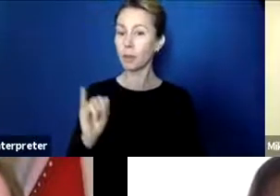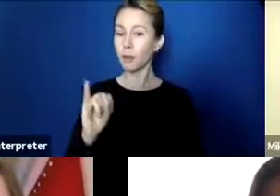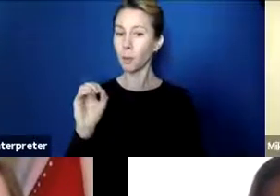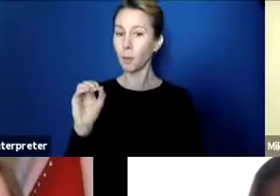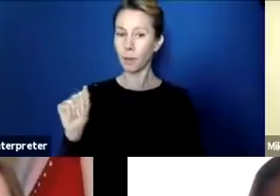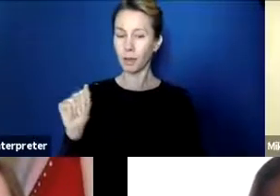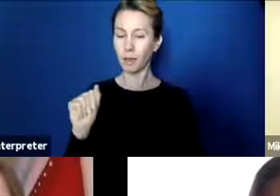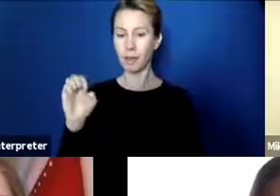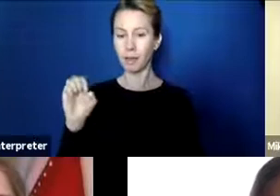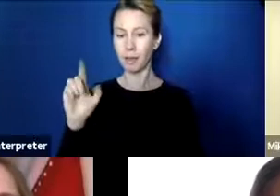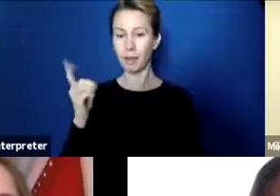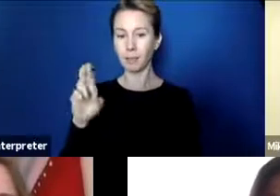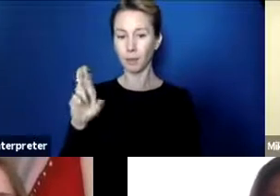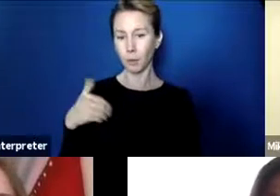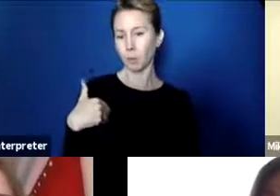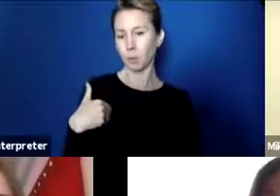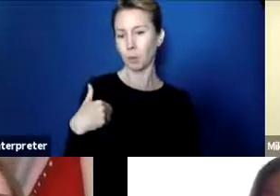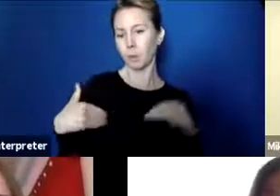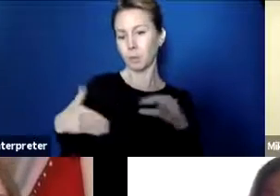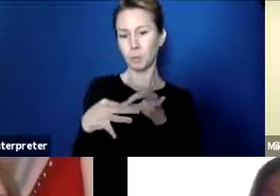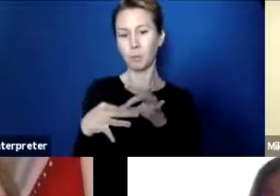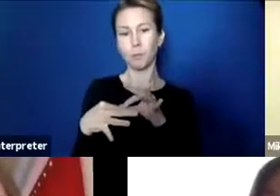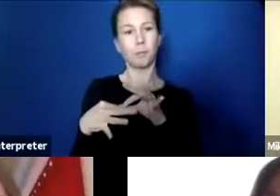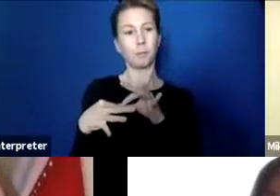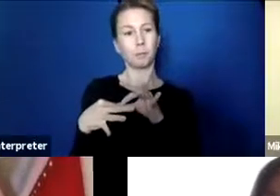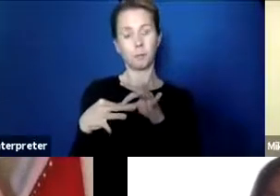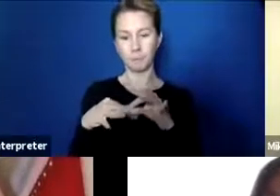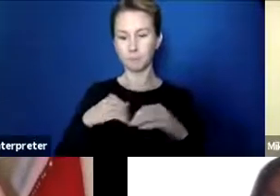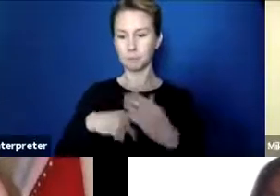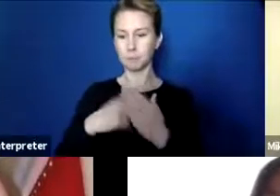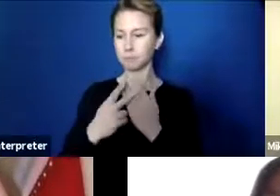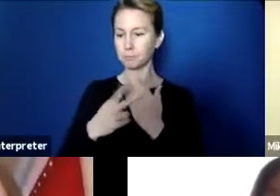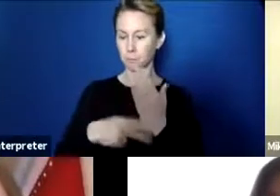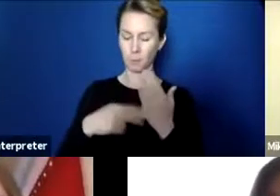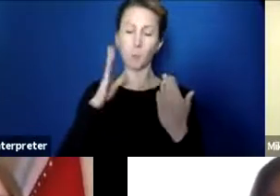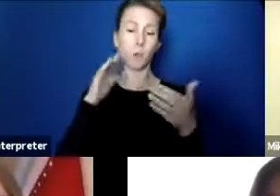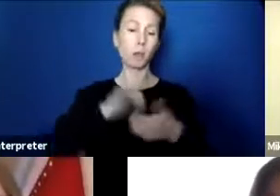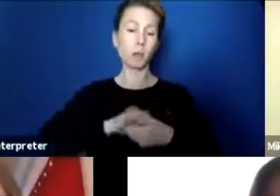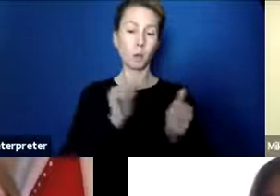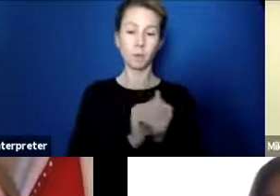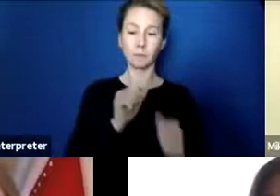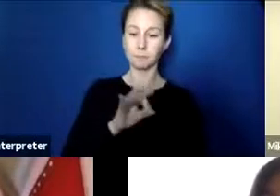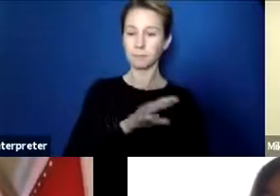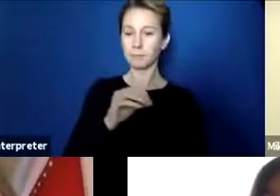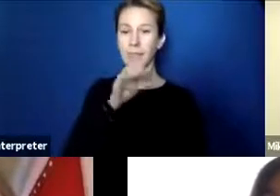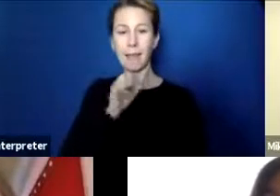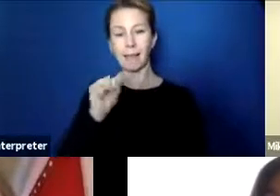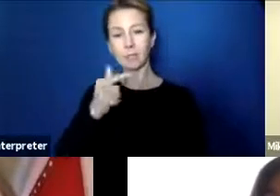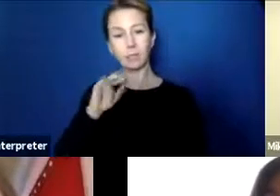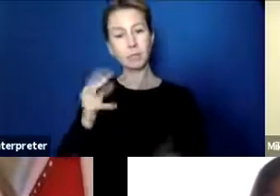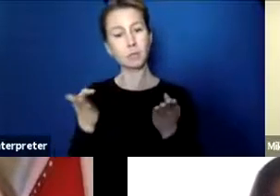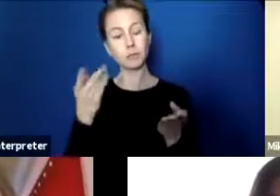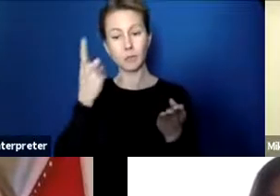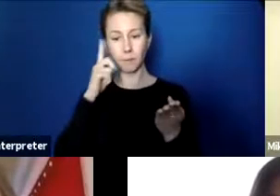your toolbar in your Zoom. And yeah, so we're going to get started. So every year,